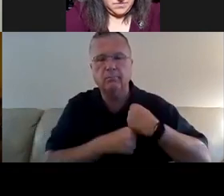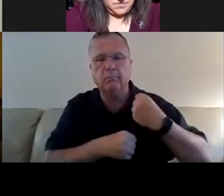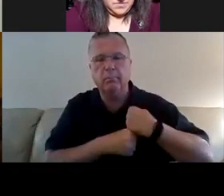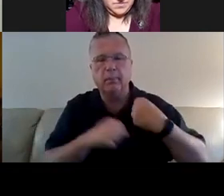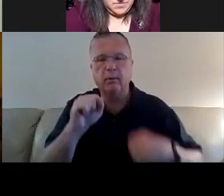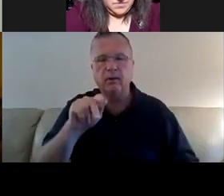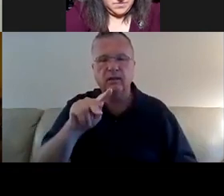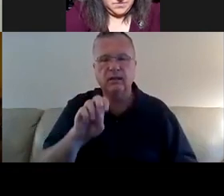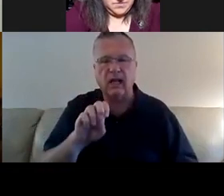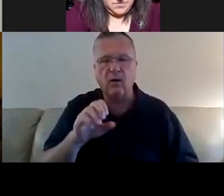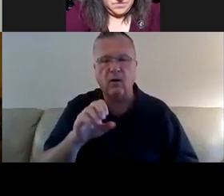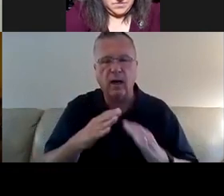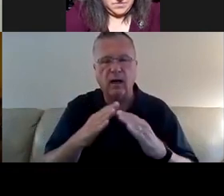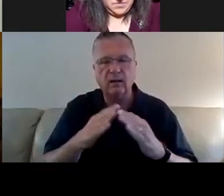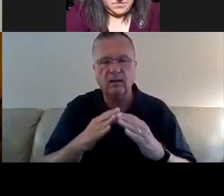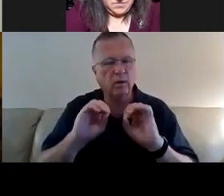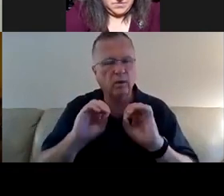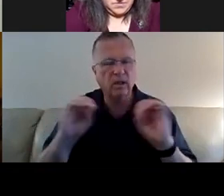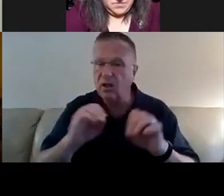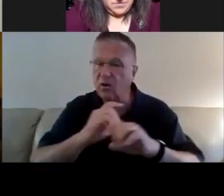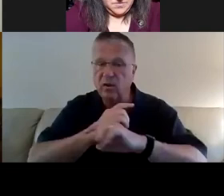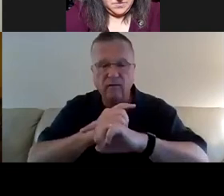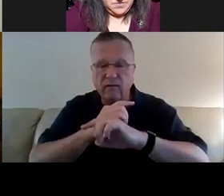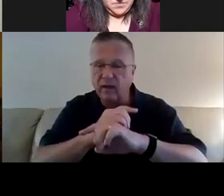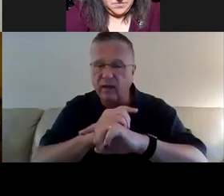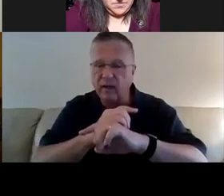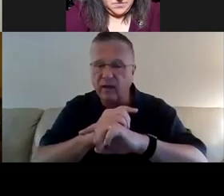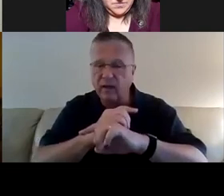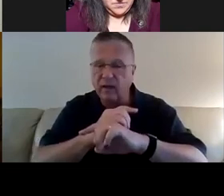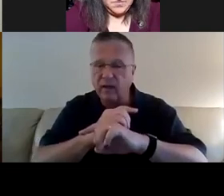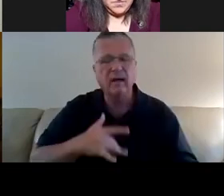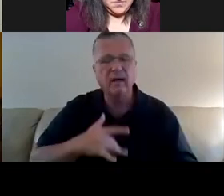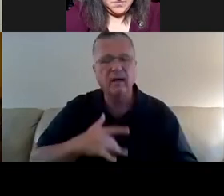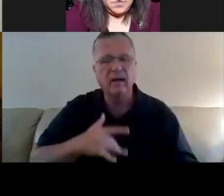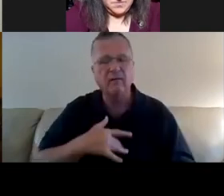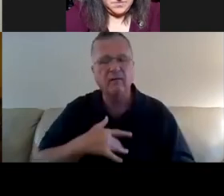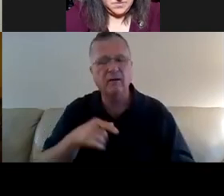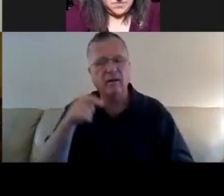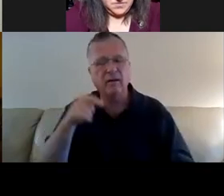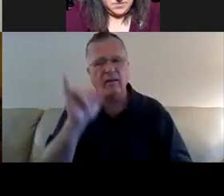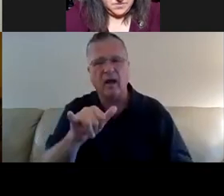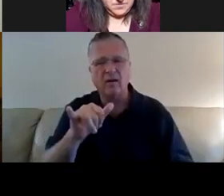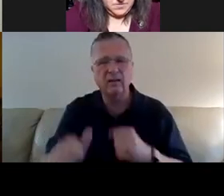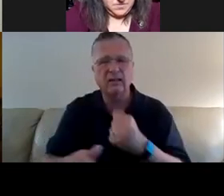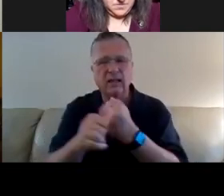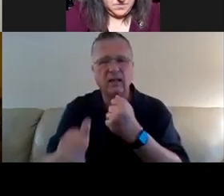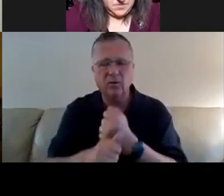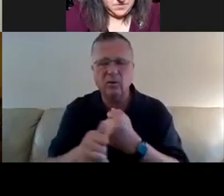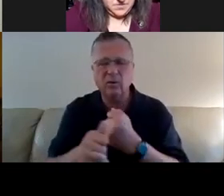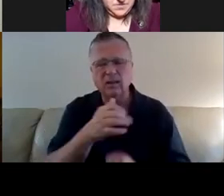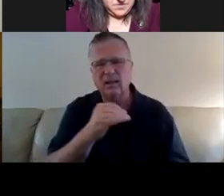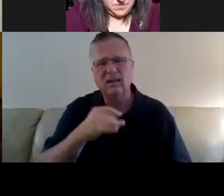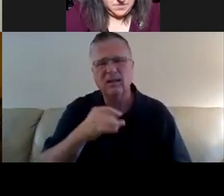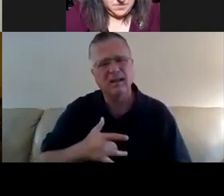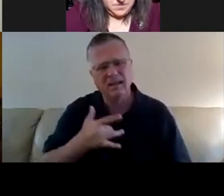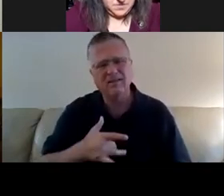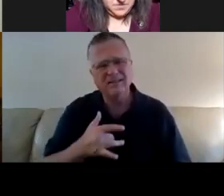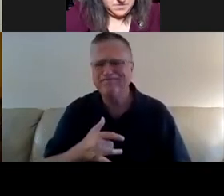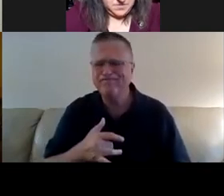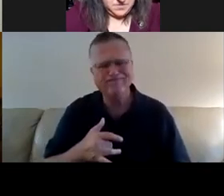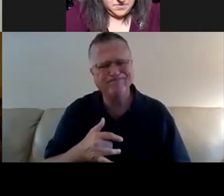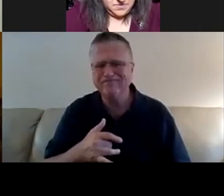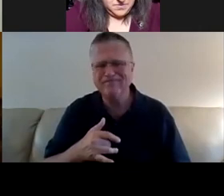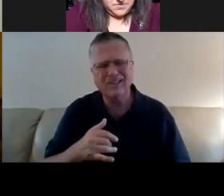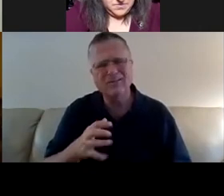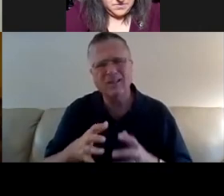space, that were a field, they were dangerous, and filled, unfortunately, with lots